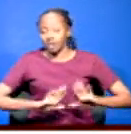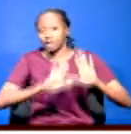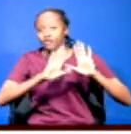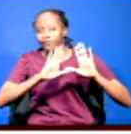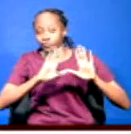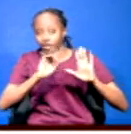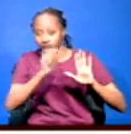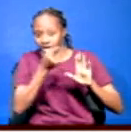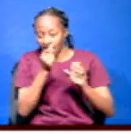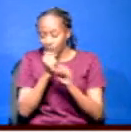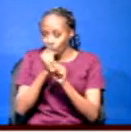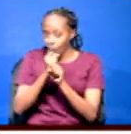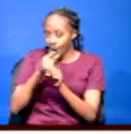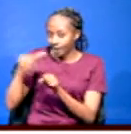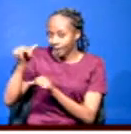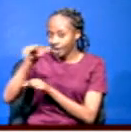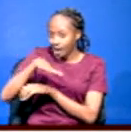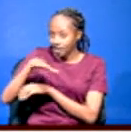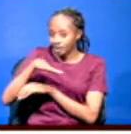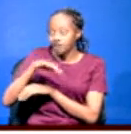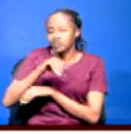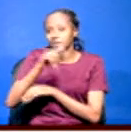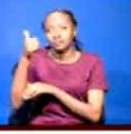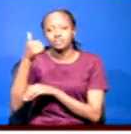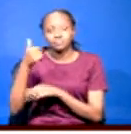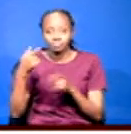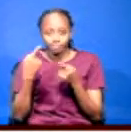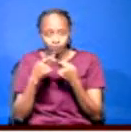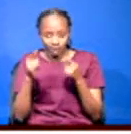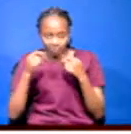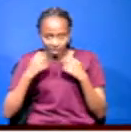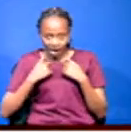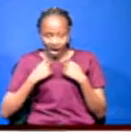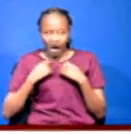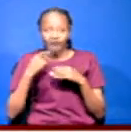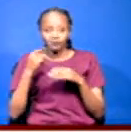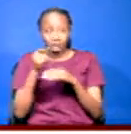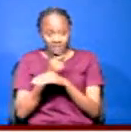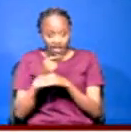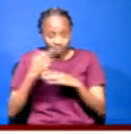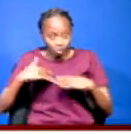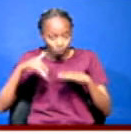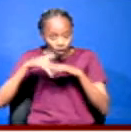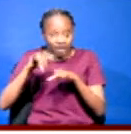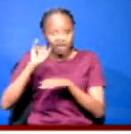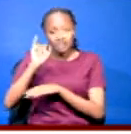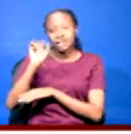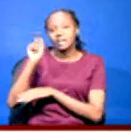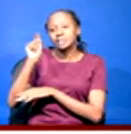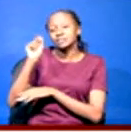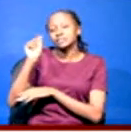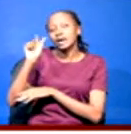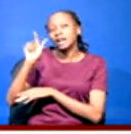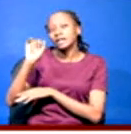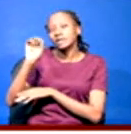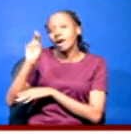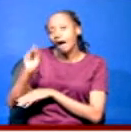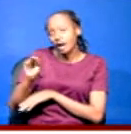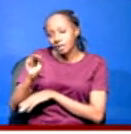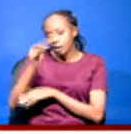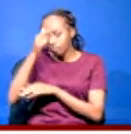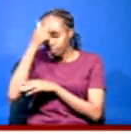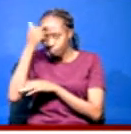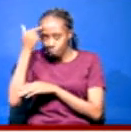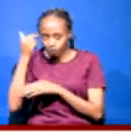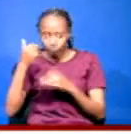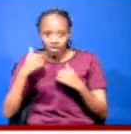elsewhere. Starting, Your Excellency, with training people in Italian. You know, we have got a